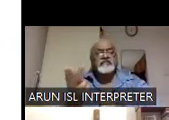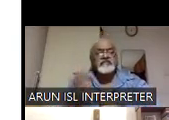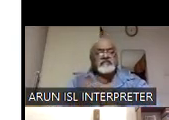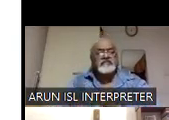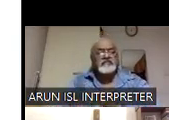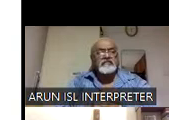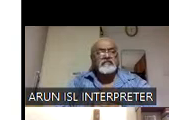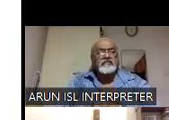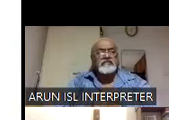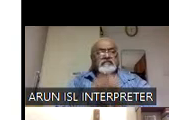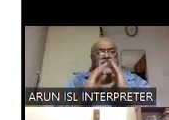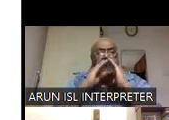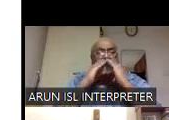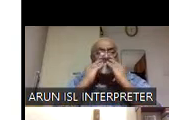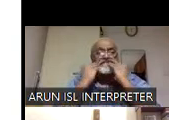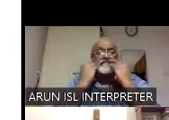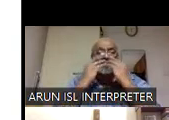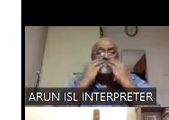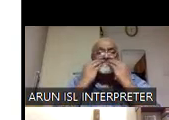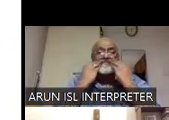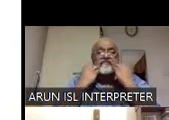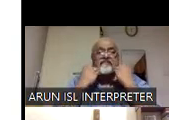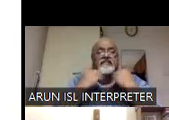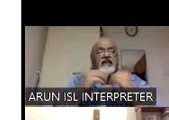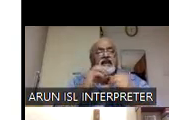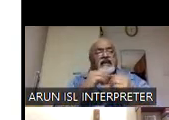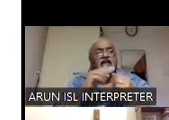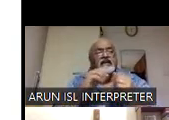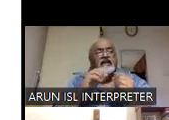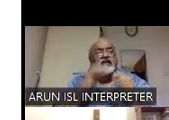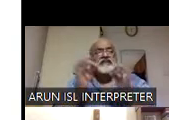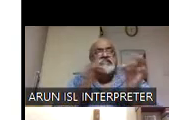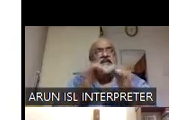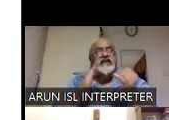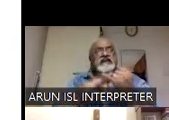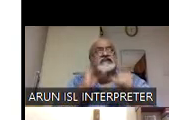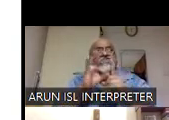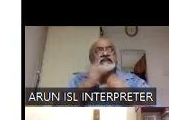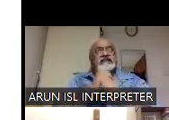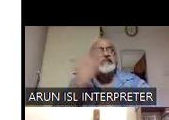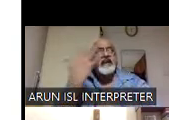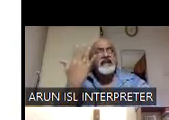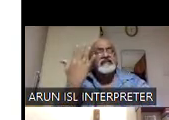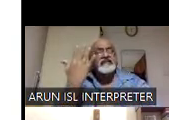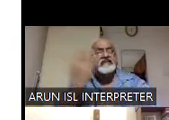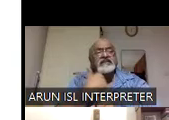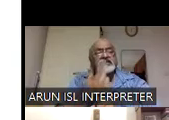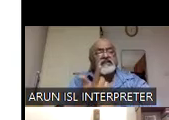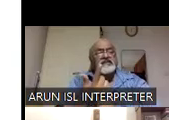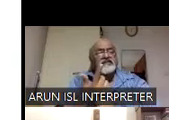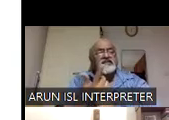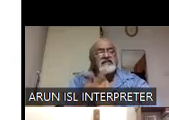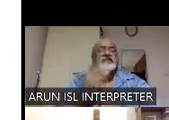I just mentioned Sustainable Development Goal 5. So it is either of the